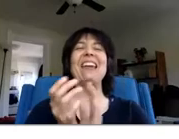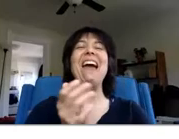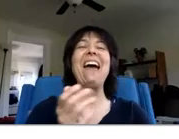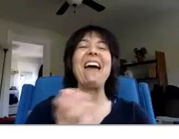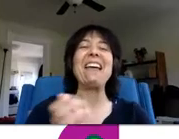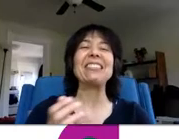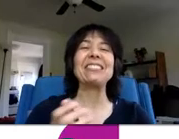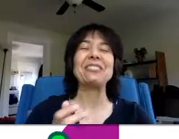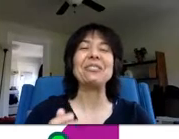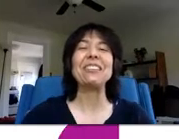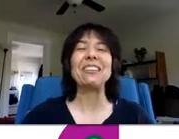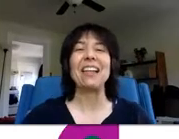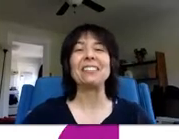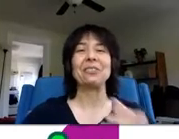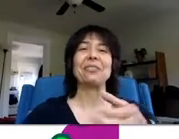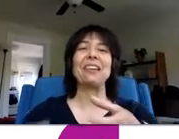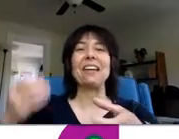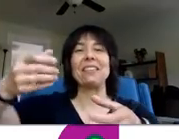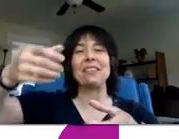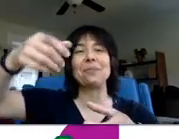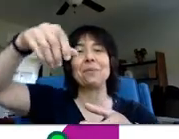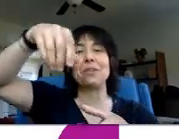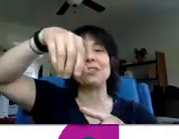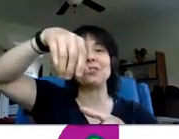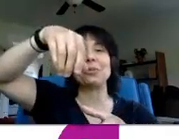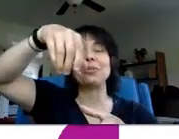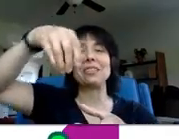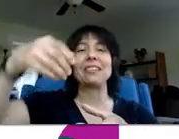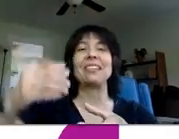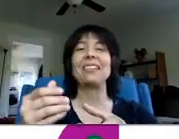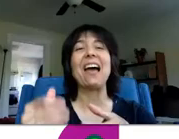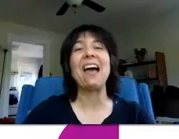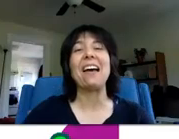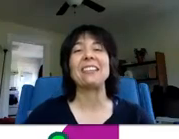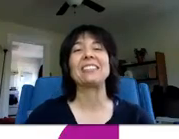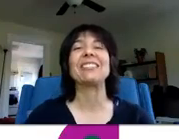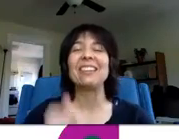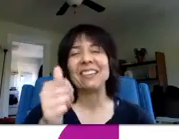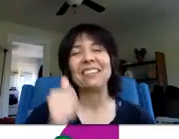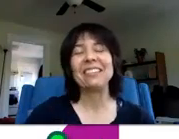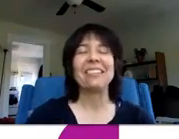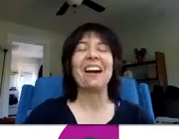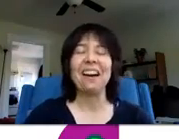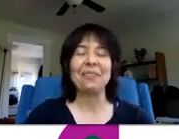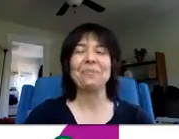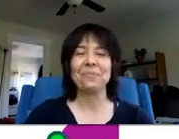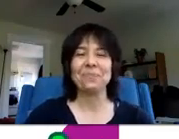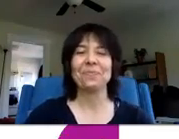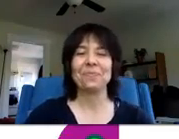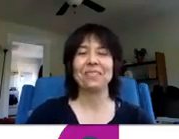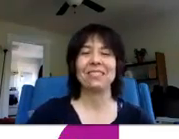Juice. Yes, juice and glass go together. You pour the juice in the glass. Good